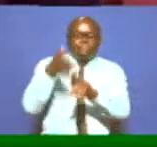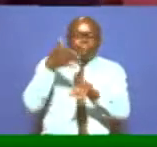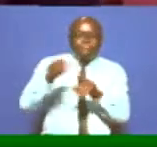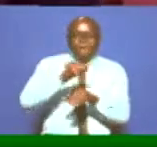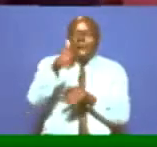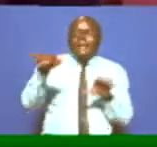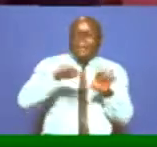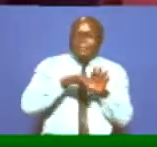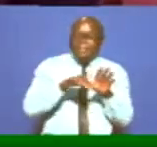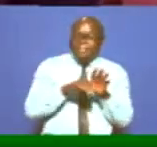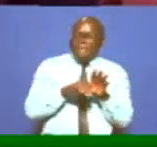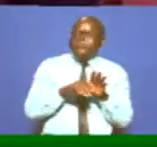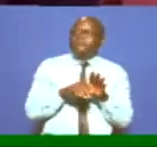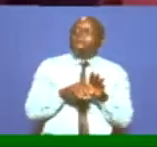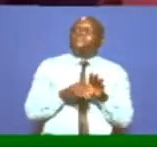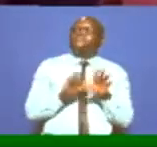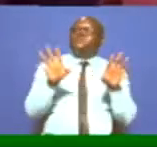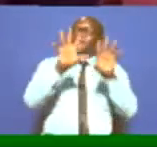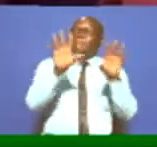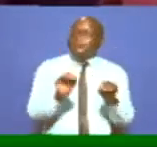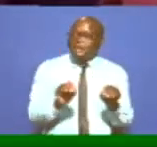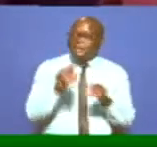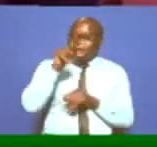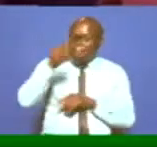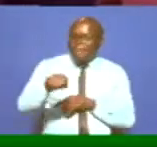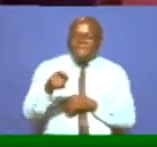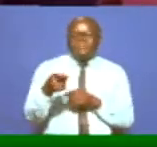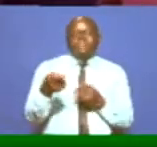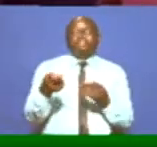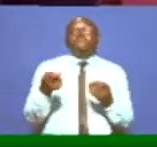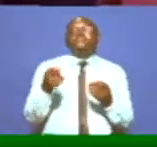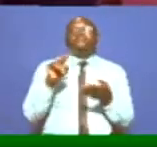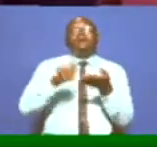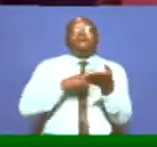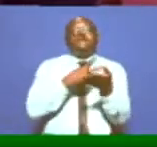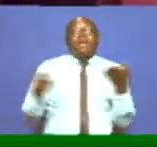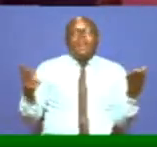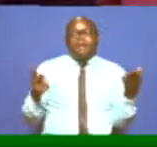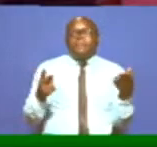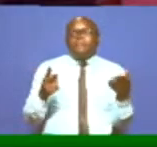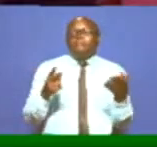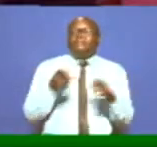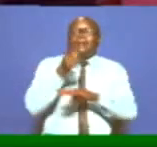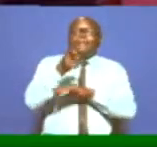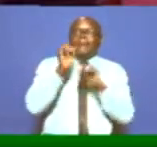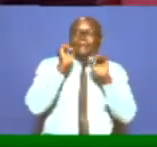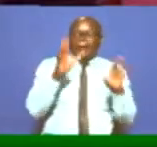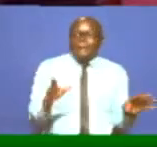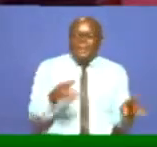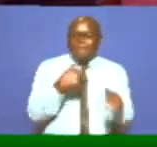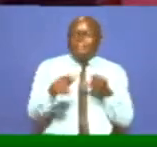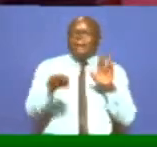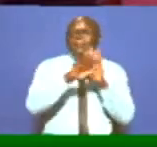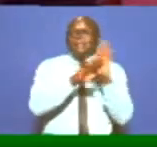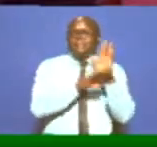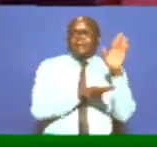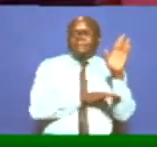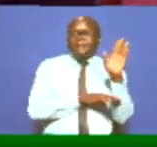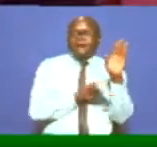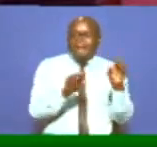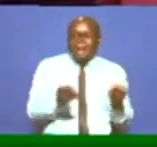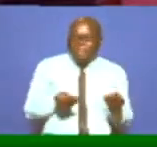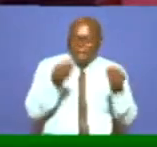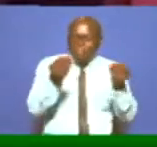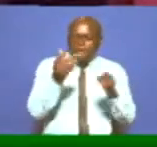that the old supplementary budget will go down. Mr. Speaker, it's not a threat. It's a statement I'm issuing before this